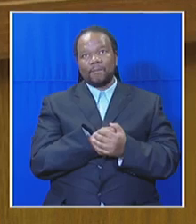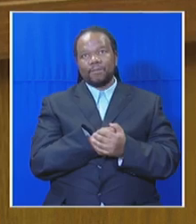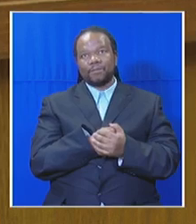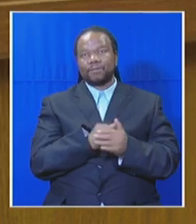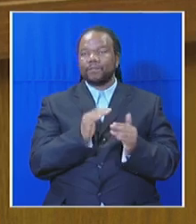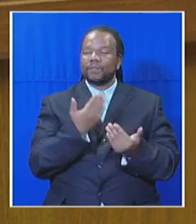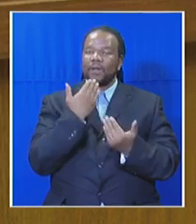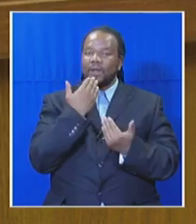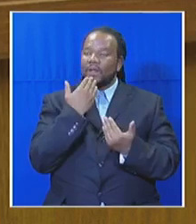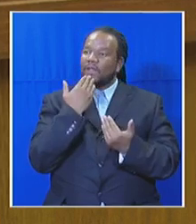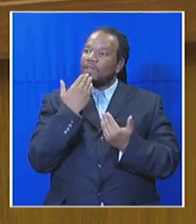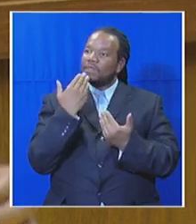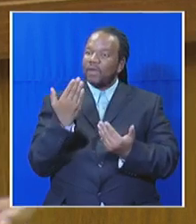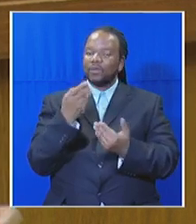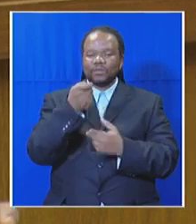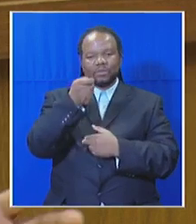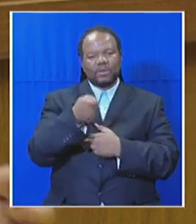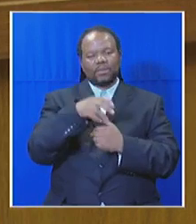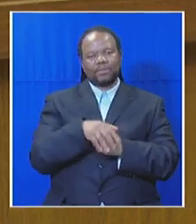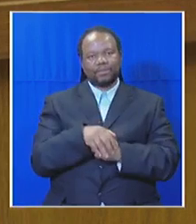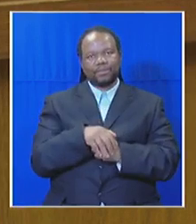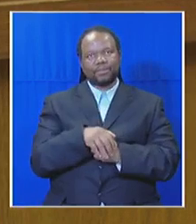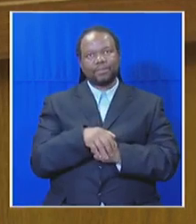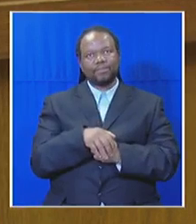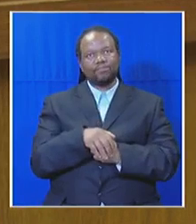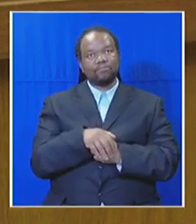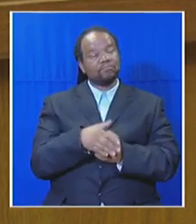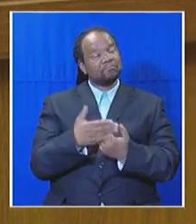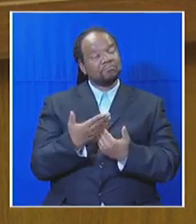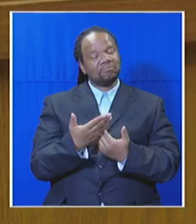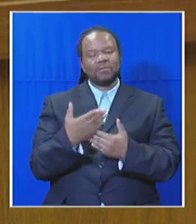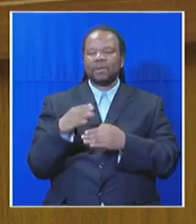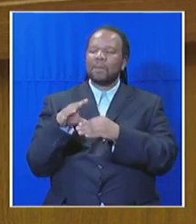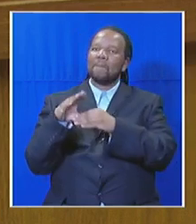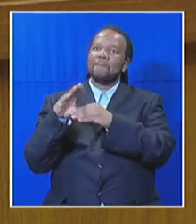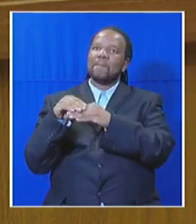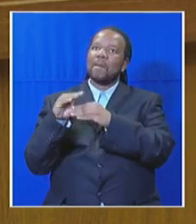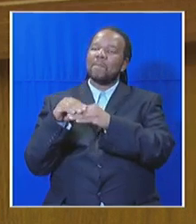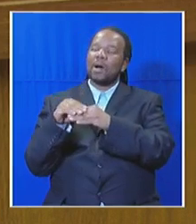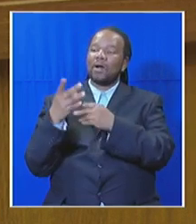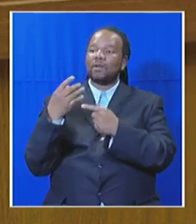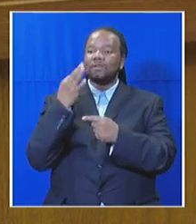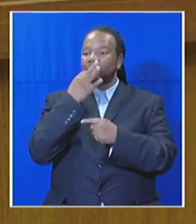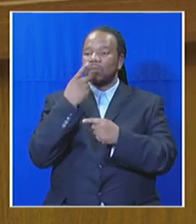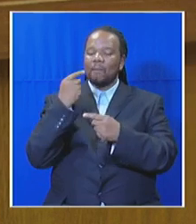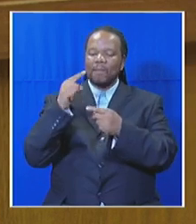Thank you, Honorable Speaker. Well, the Honorable Member is counting a lot of